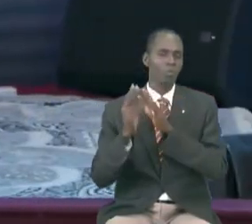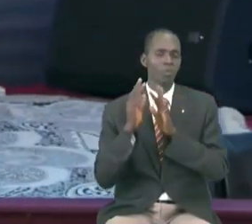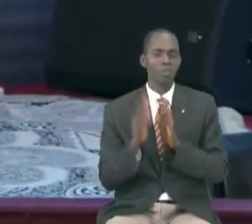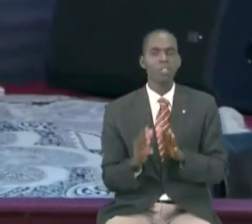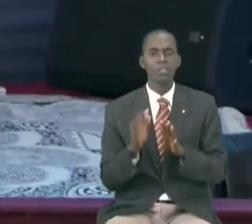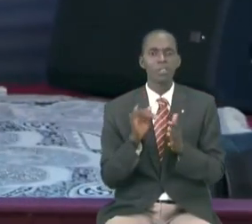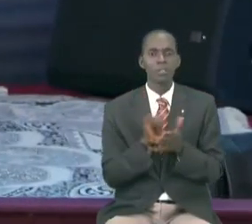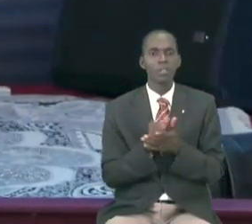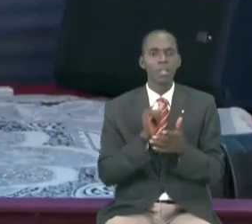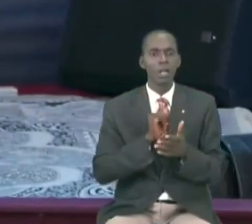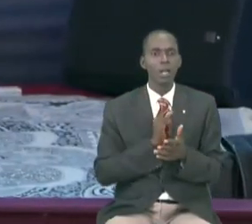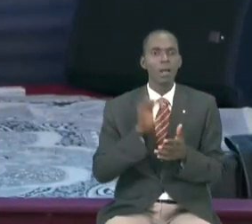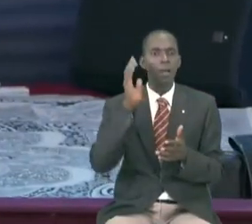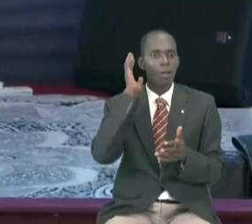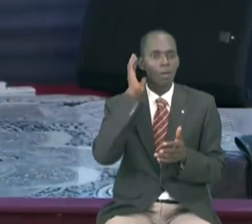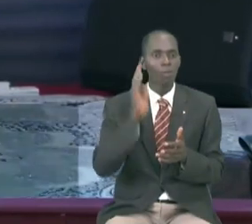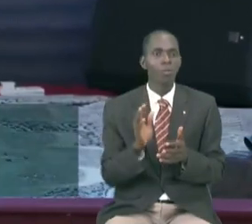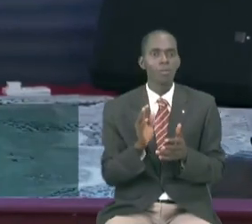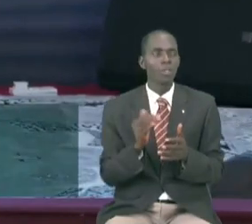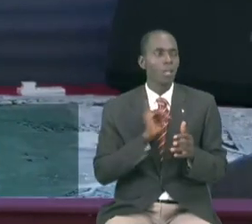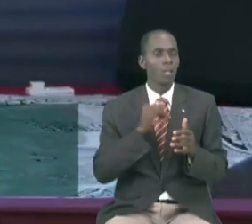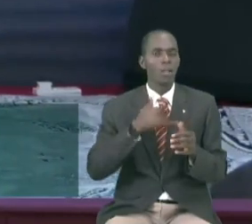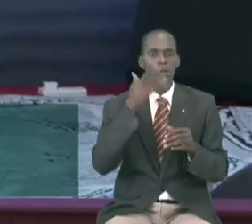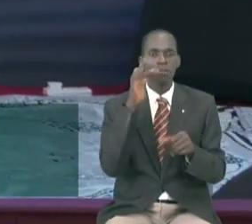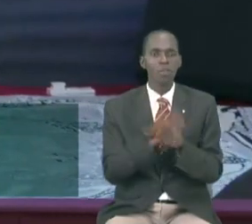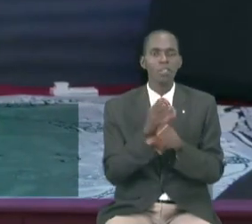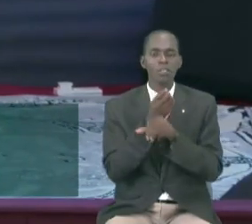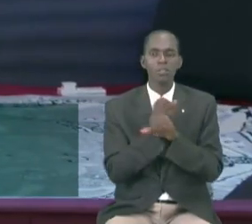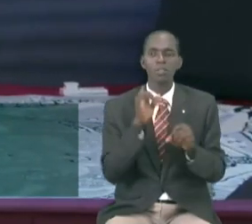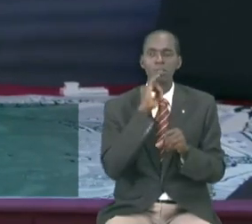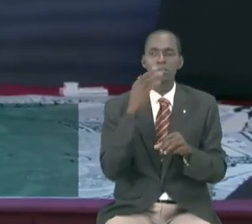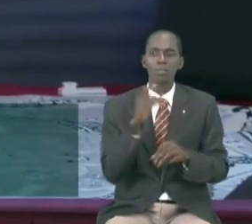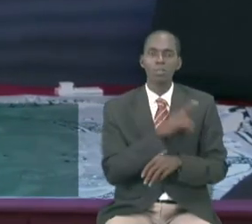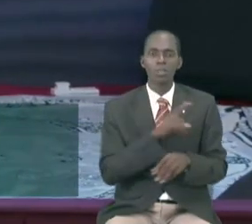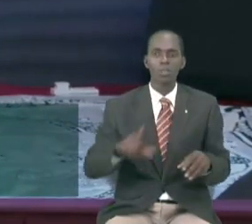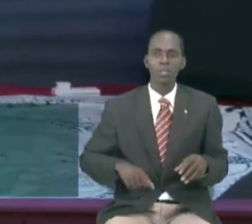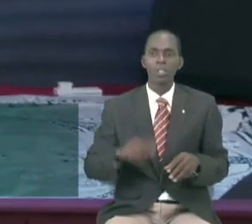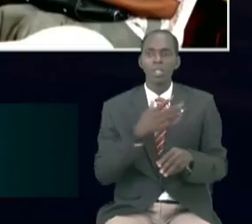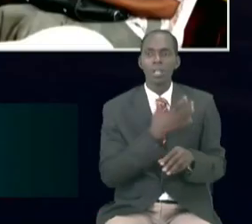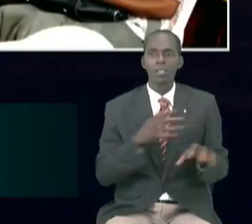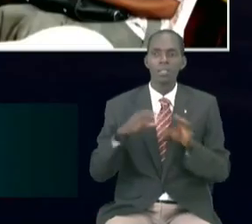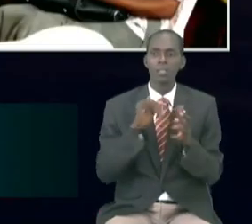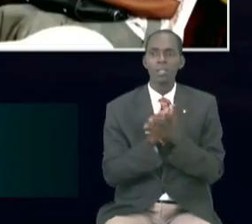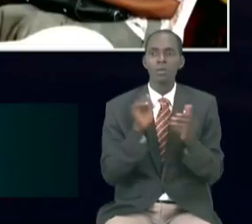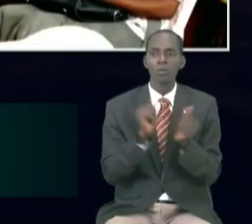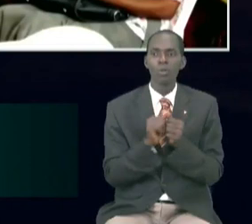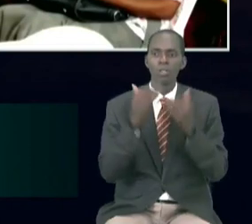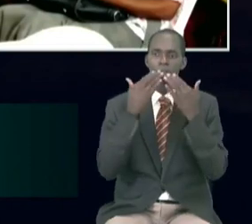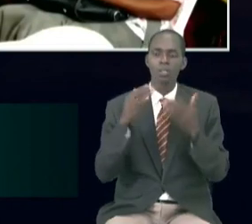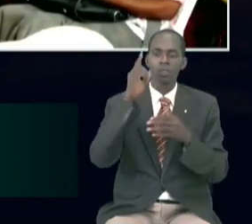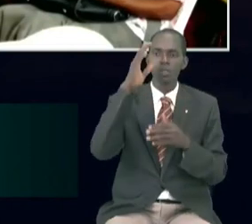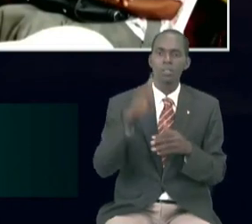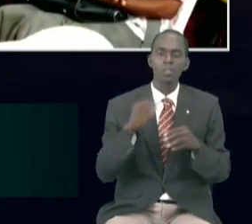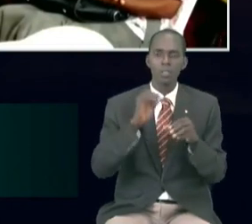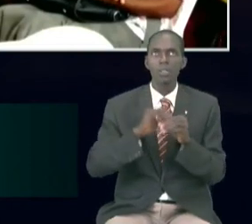thanksgiving in anticipation that he will do what he had promised God. We come to point number